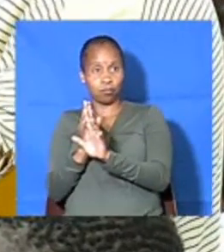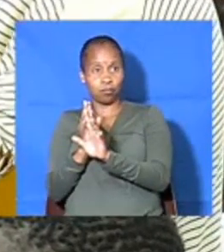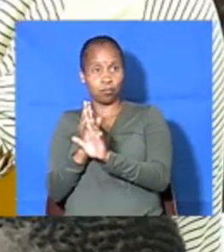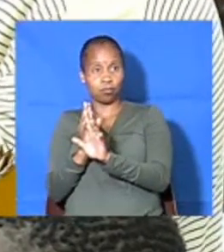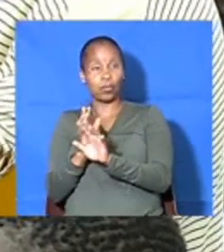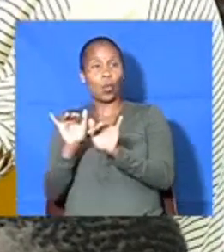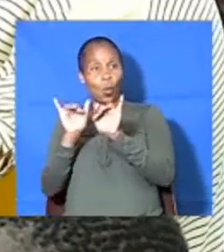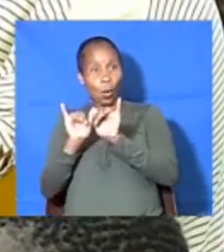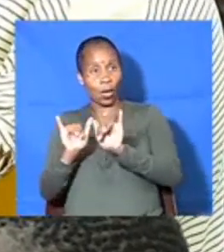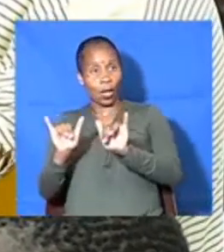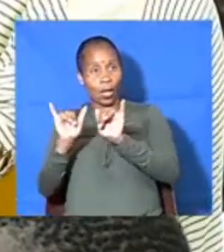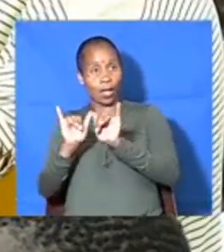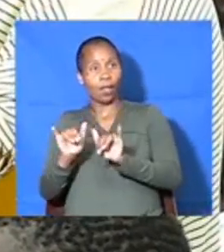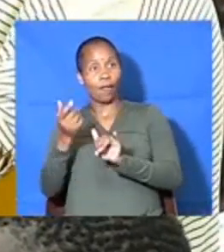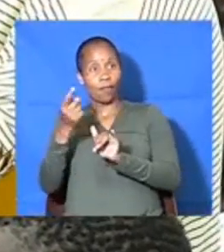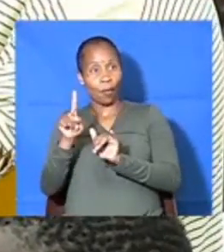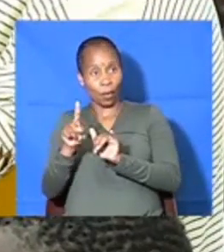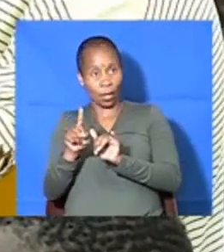I'm a